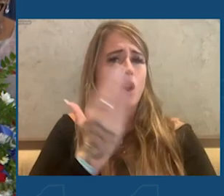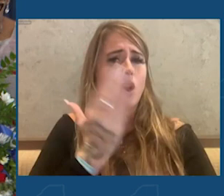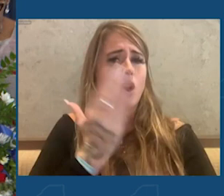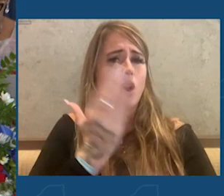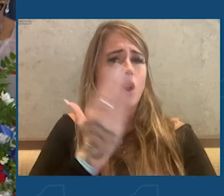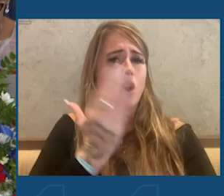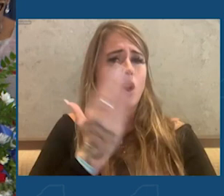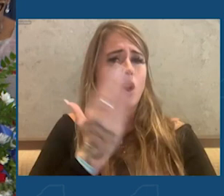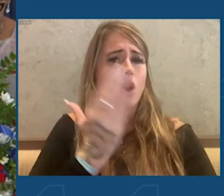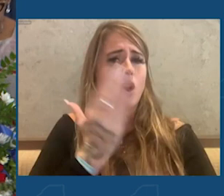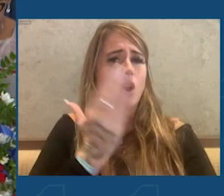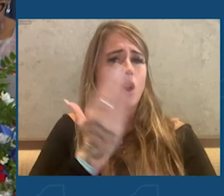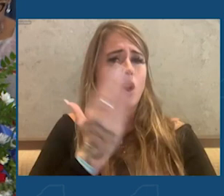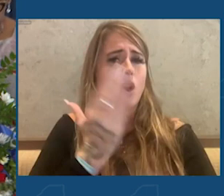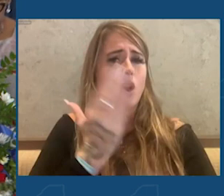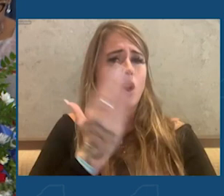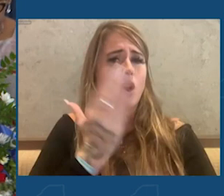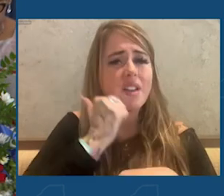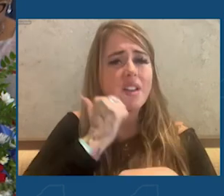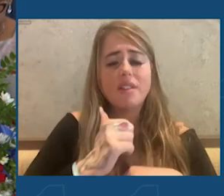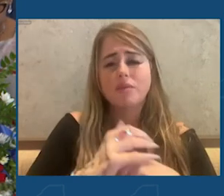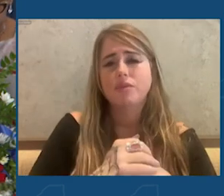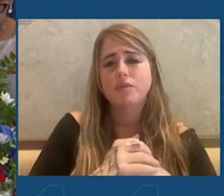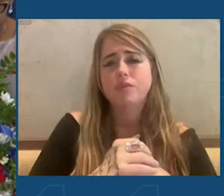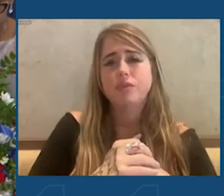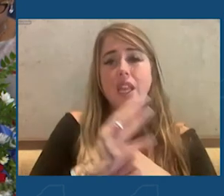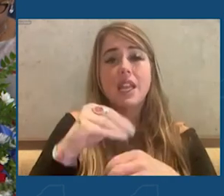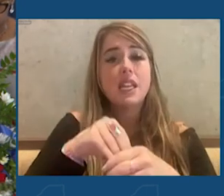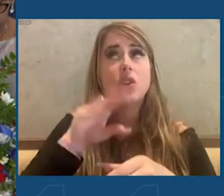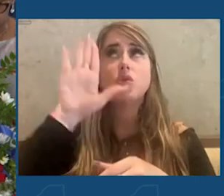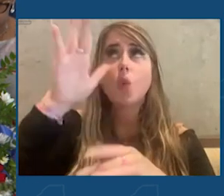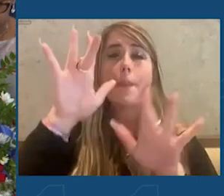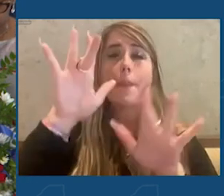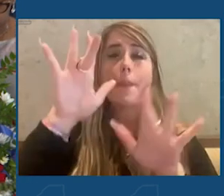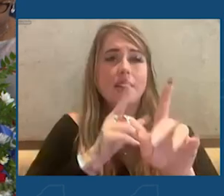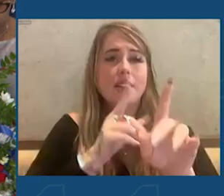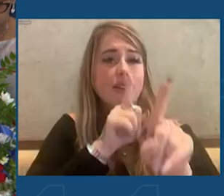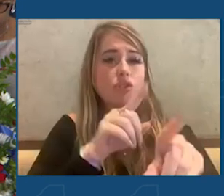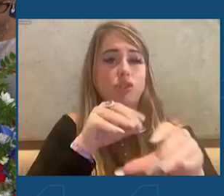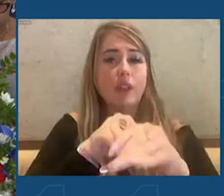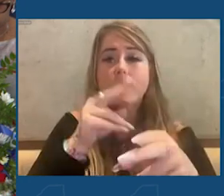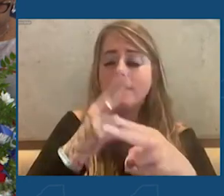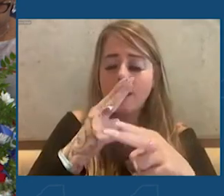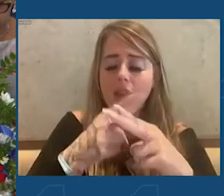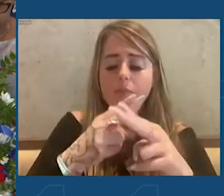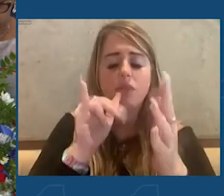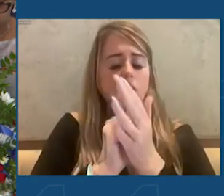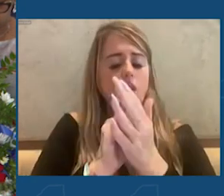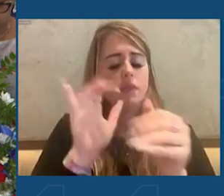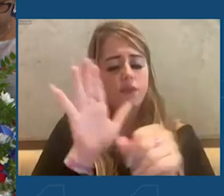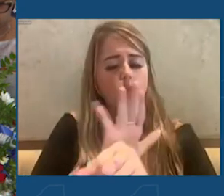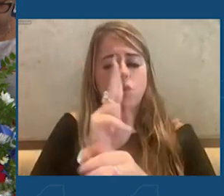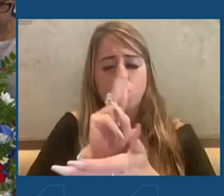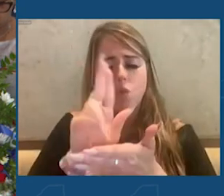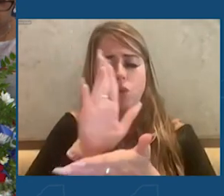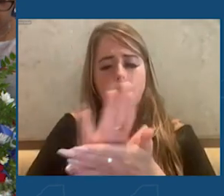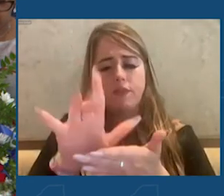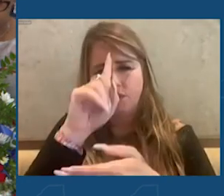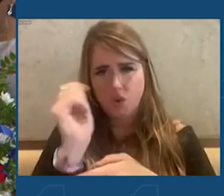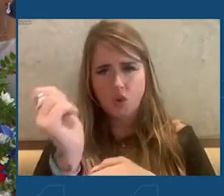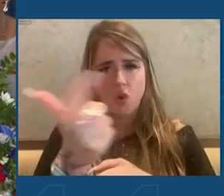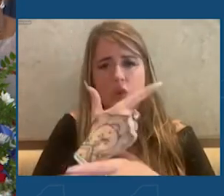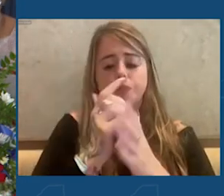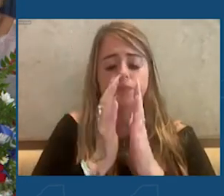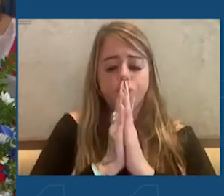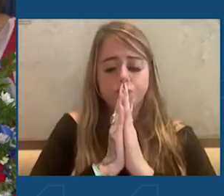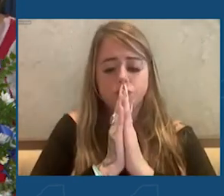day, and in your mercy answer us in the name that is holy to all. Amen.